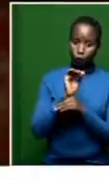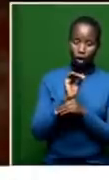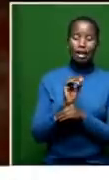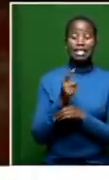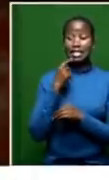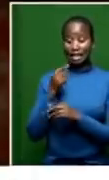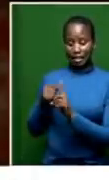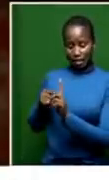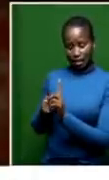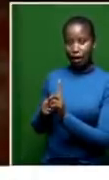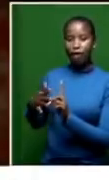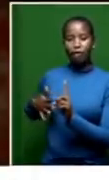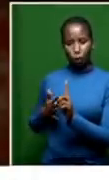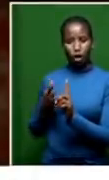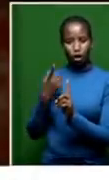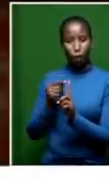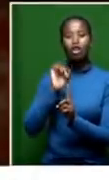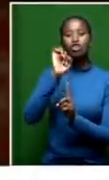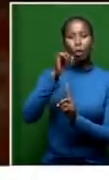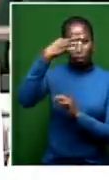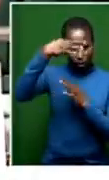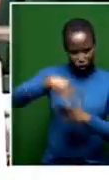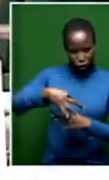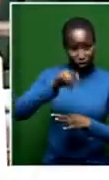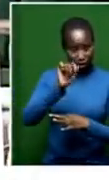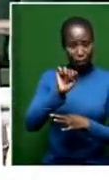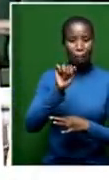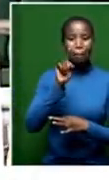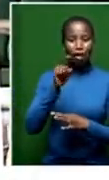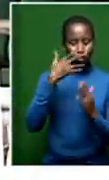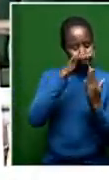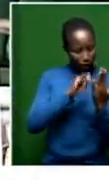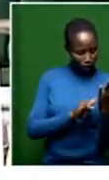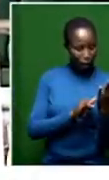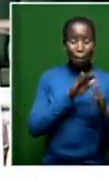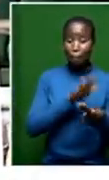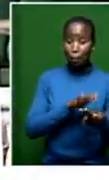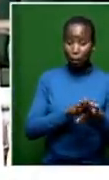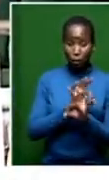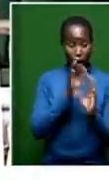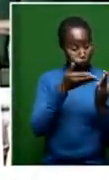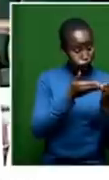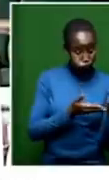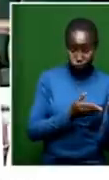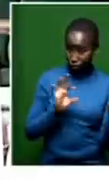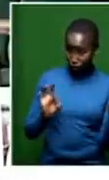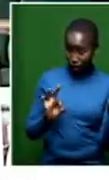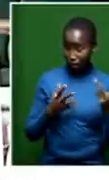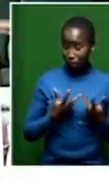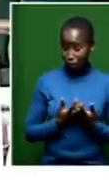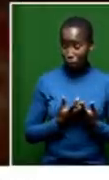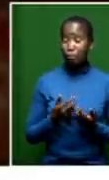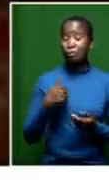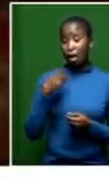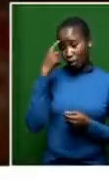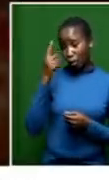rescind their own decision. And she makes 6 points out of those. I think that